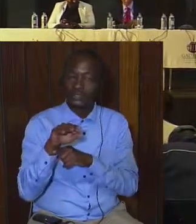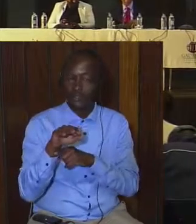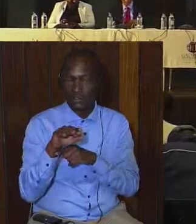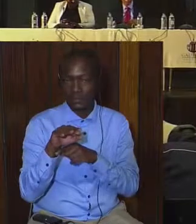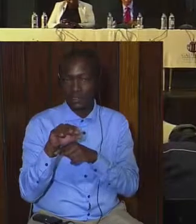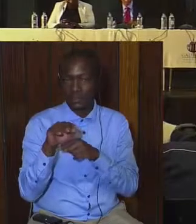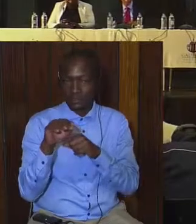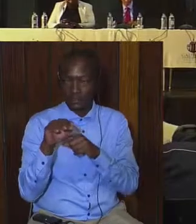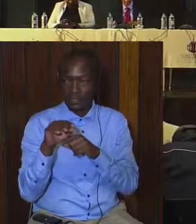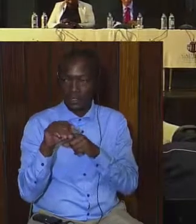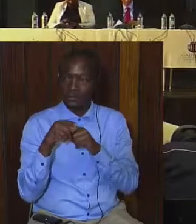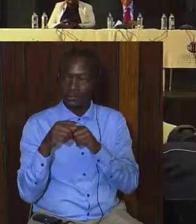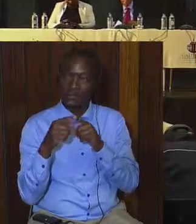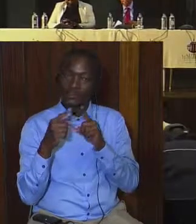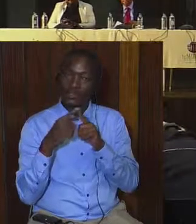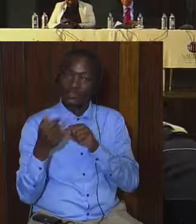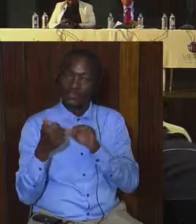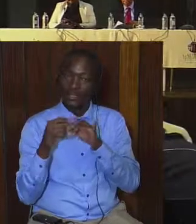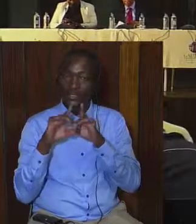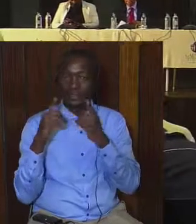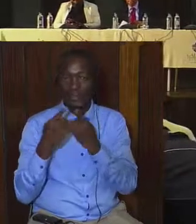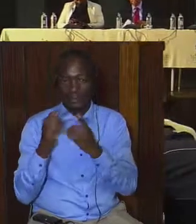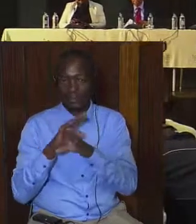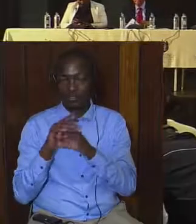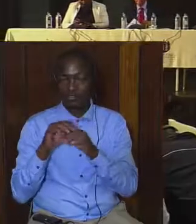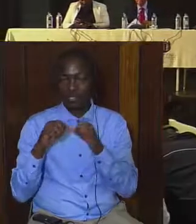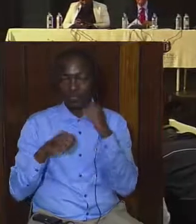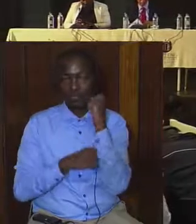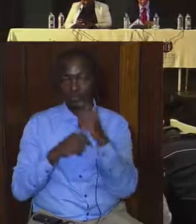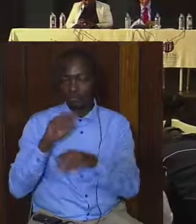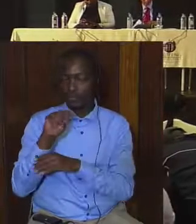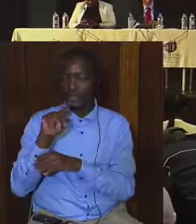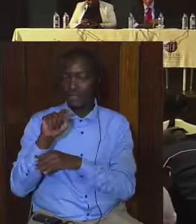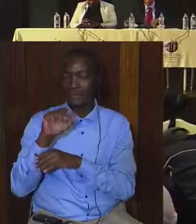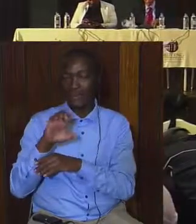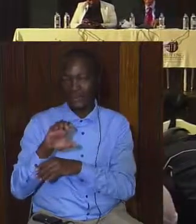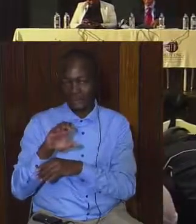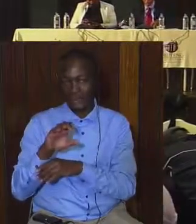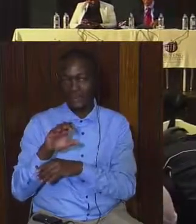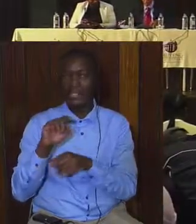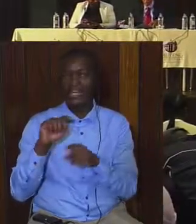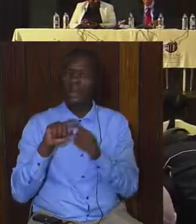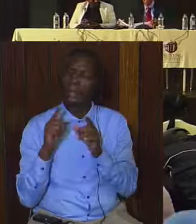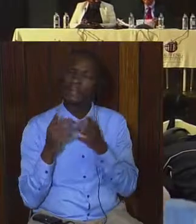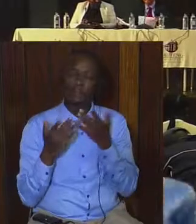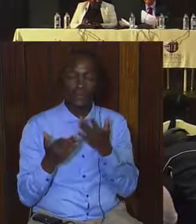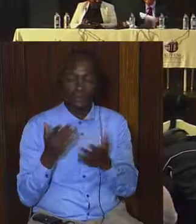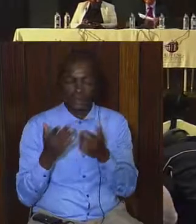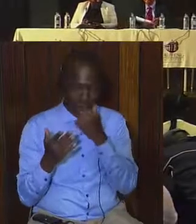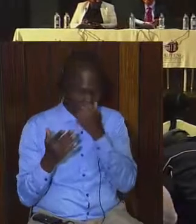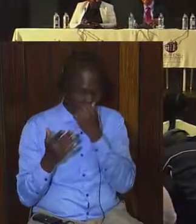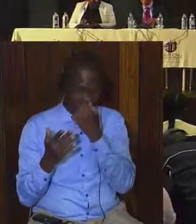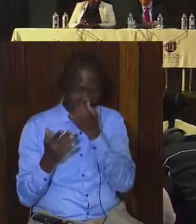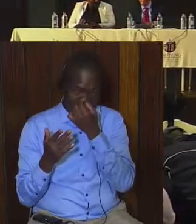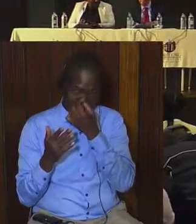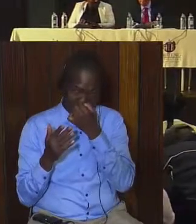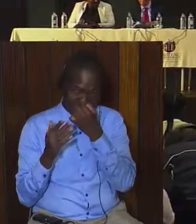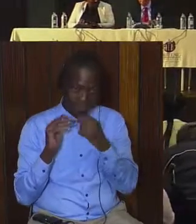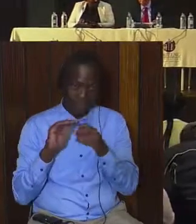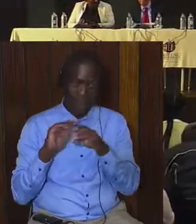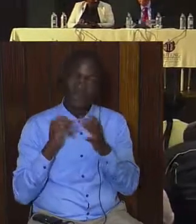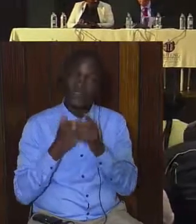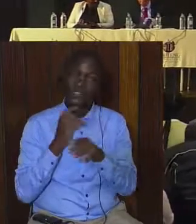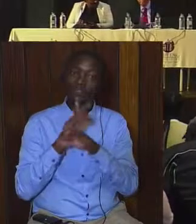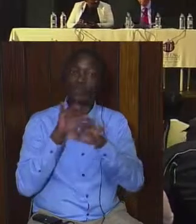the department through the office of the MEC. So let's come to that. But maybe just for our guests that are